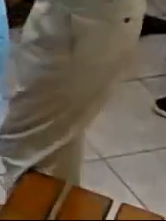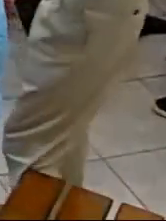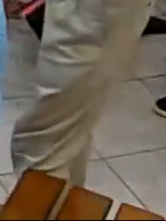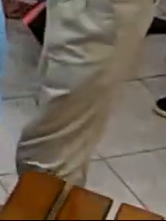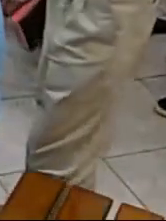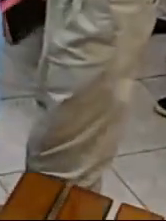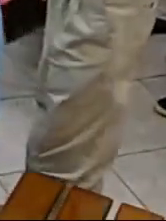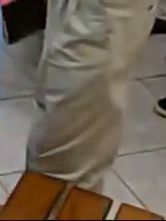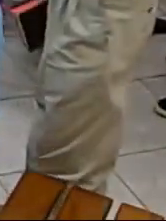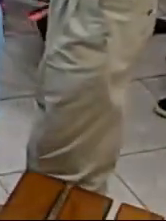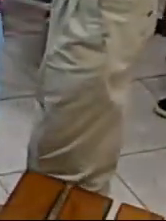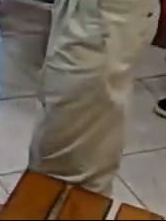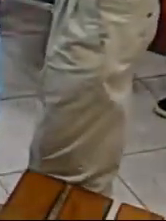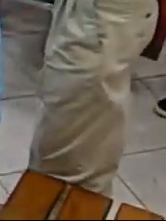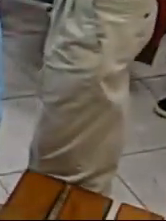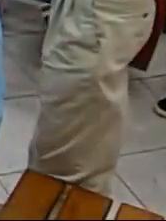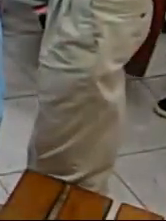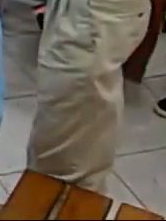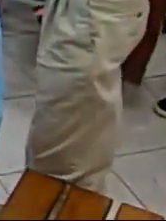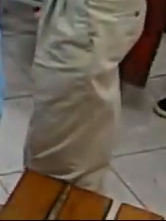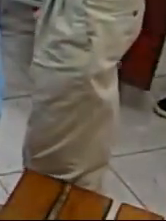Let's pray for the brother.